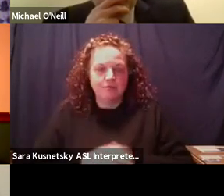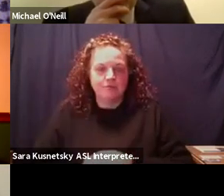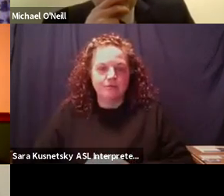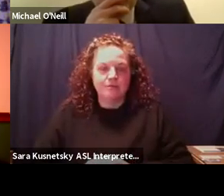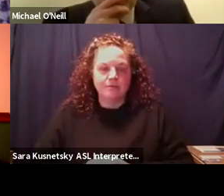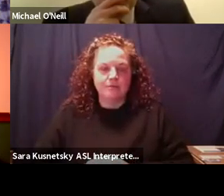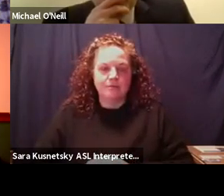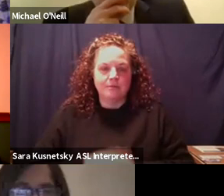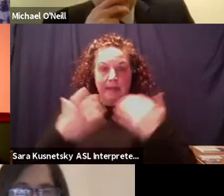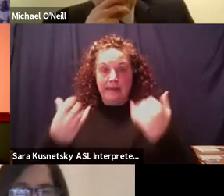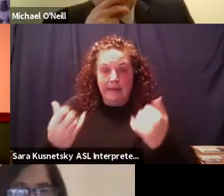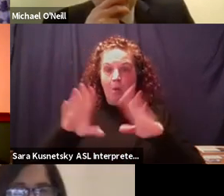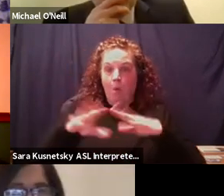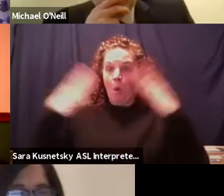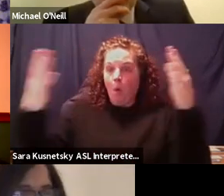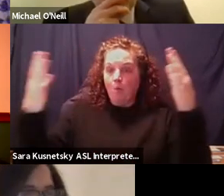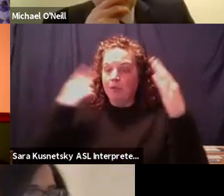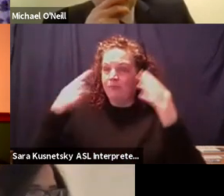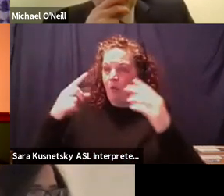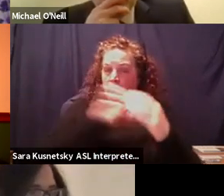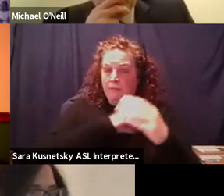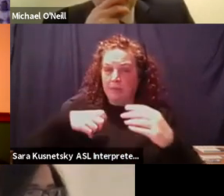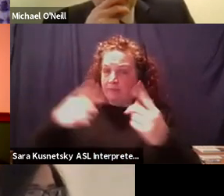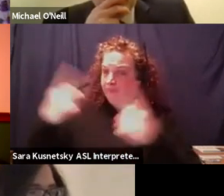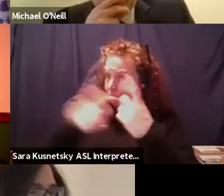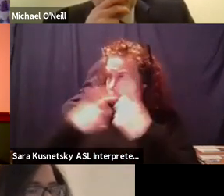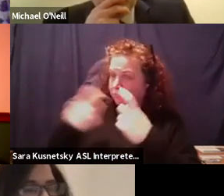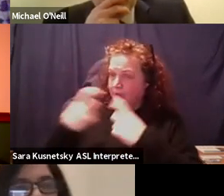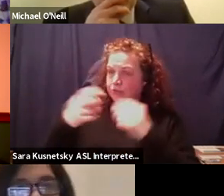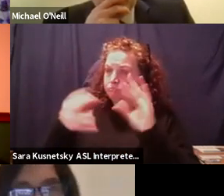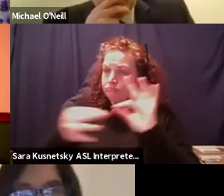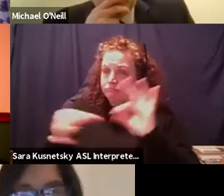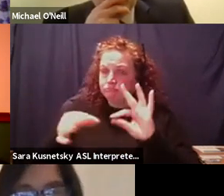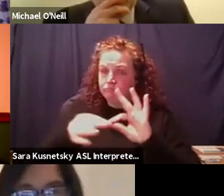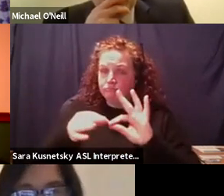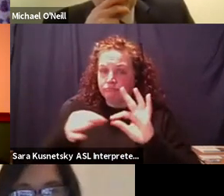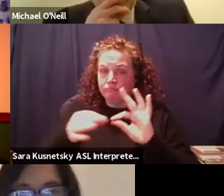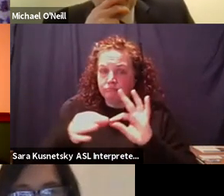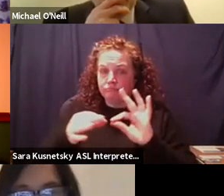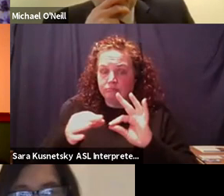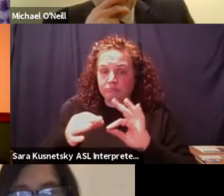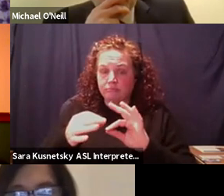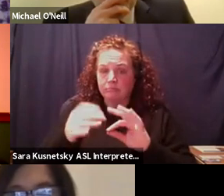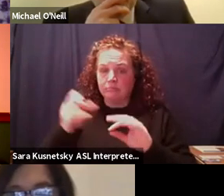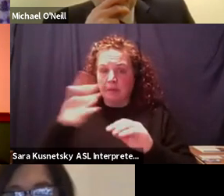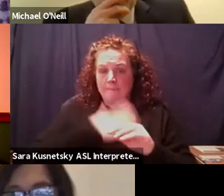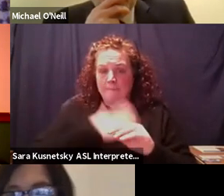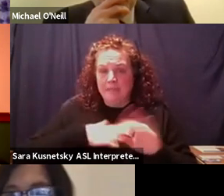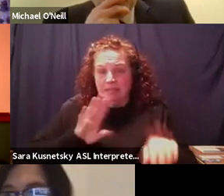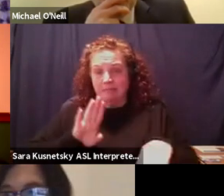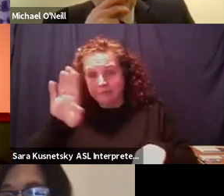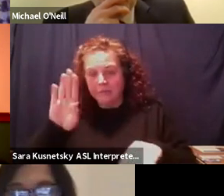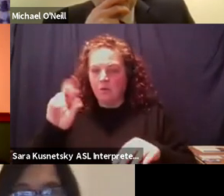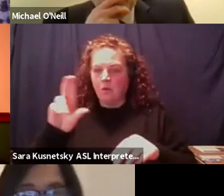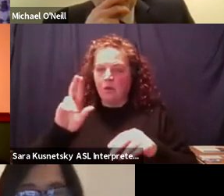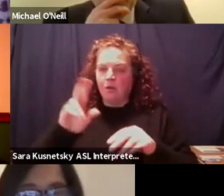And I will now open it up to the committee for questions and comments. If you can raise your hand either